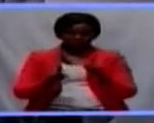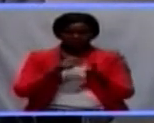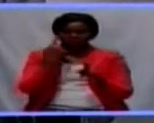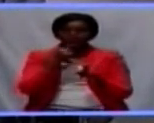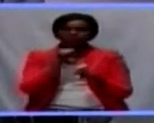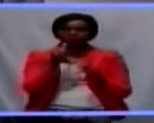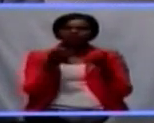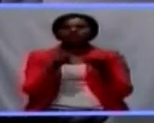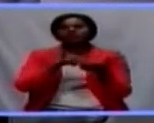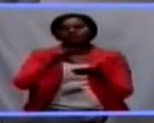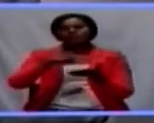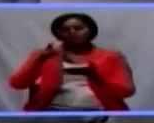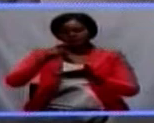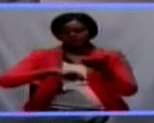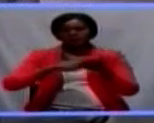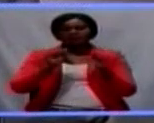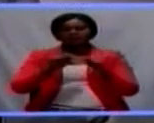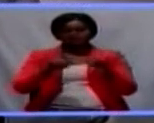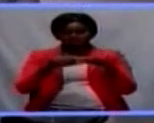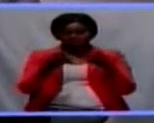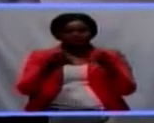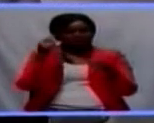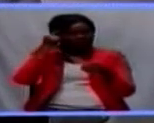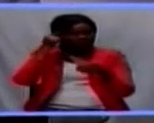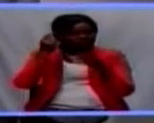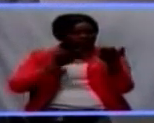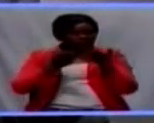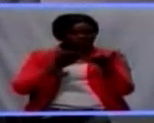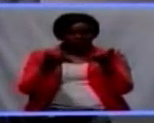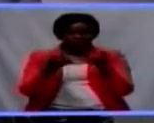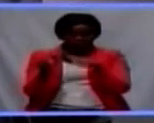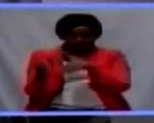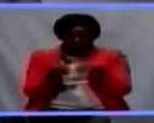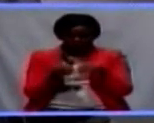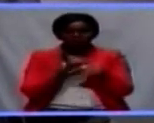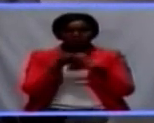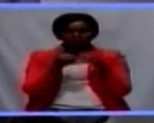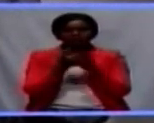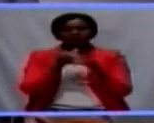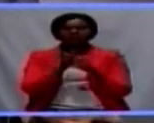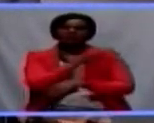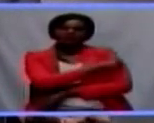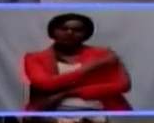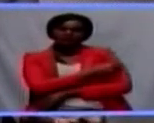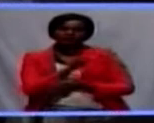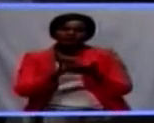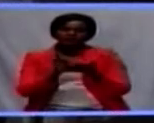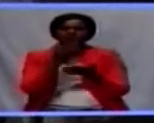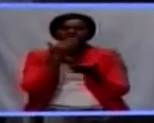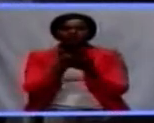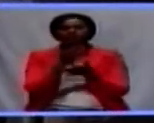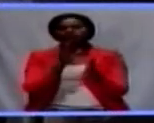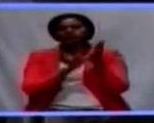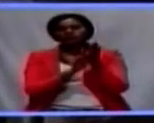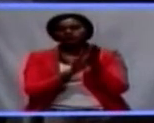not want to pay tax expect government services. They want good roads. They want medicines in the hospitals. They want good schools. Do you think you've done a